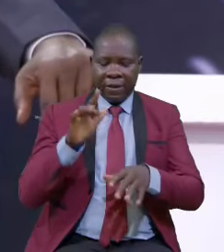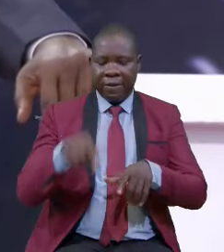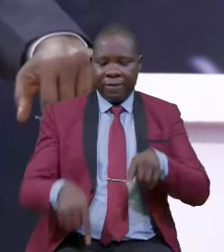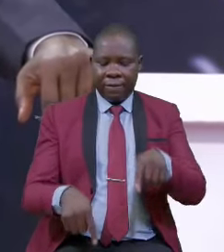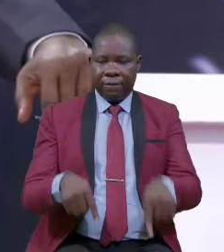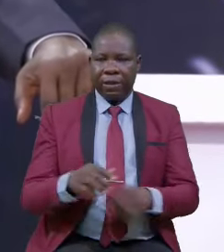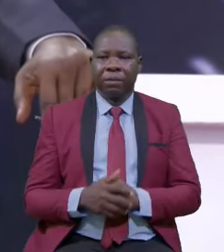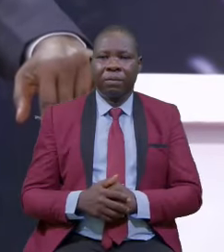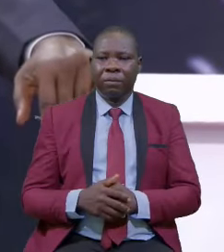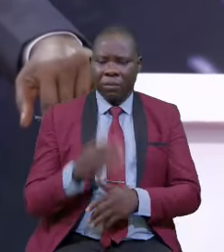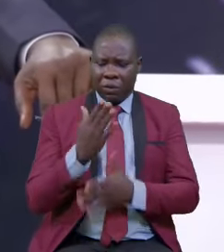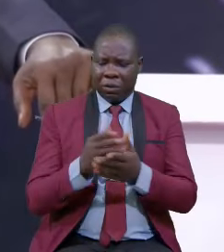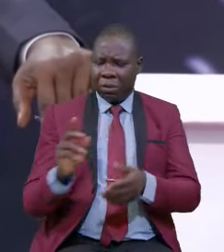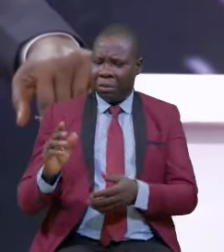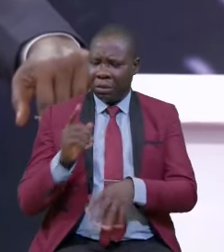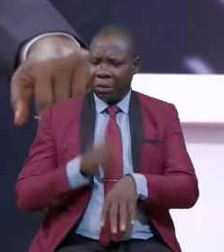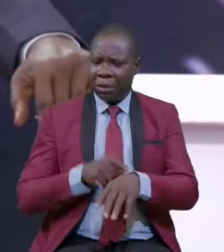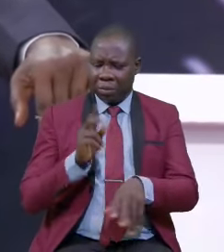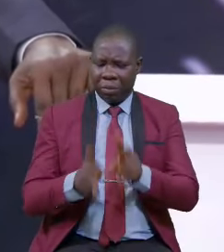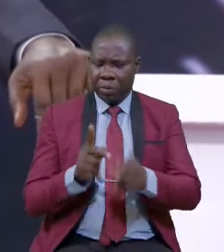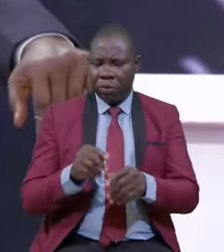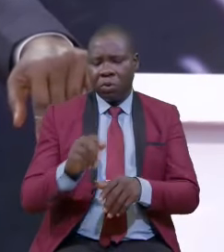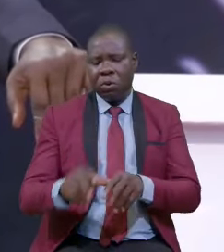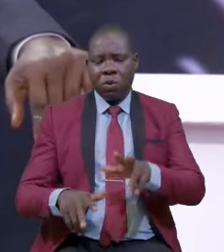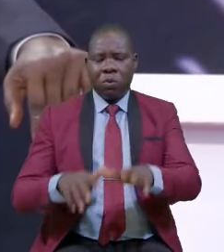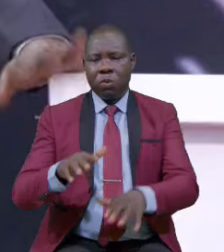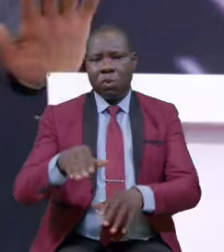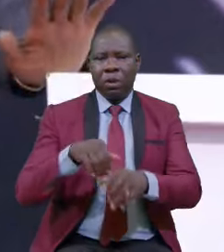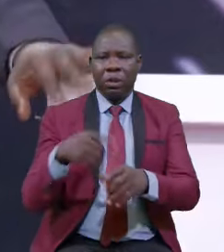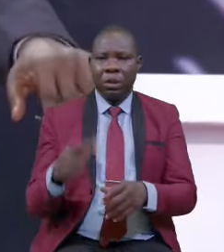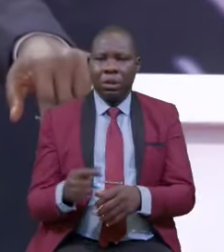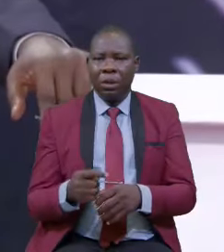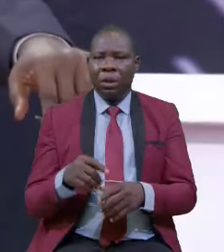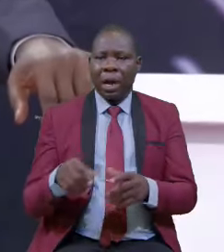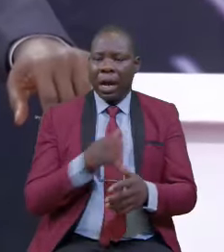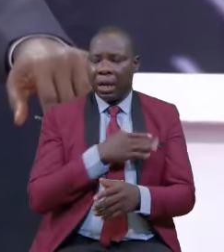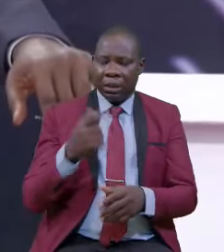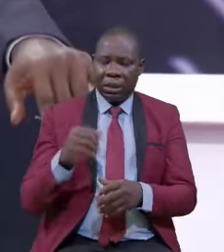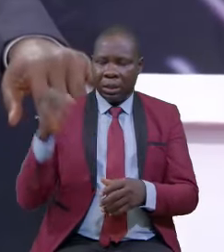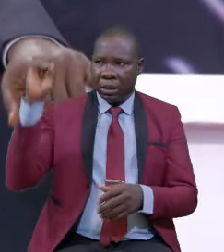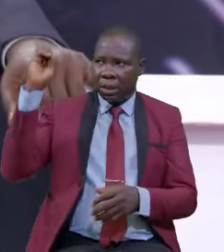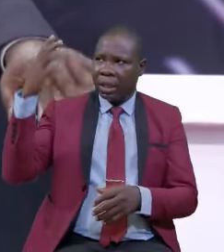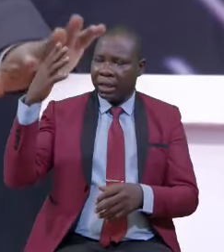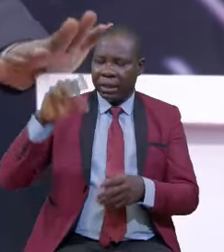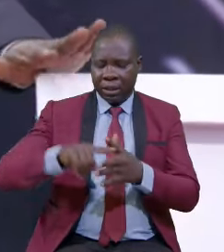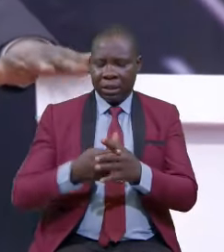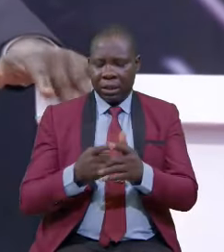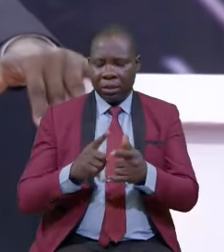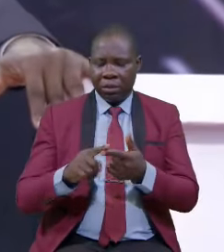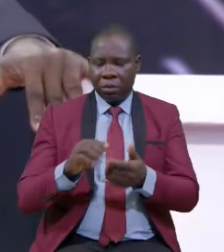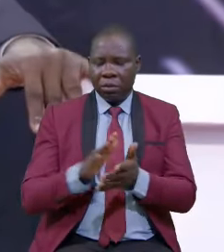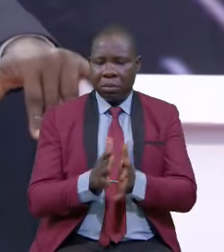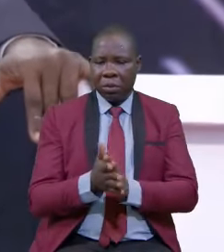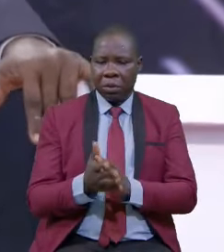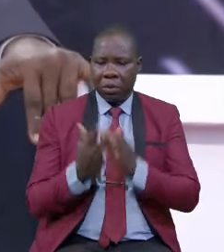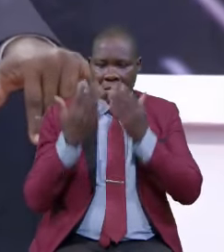on walking, and the light is becoming dim, and then the light of the sky is